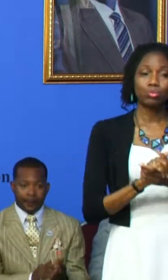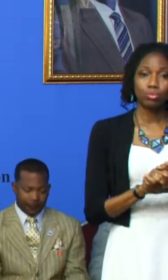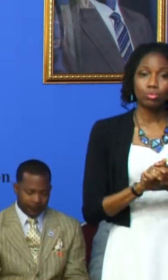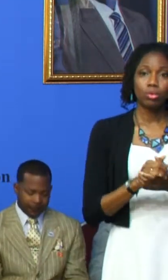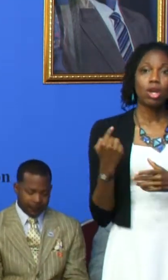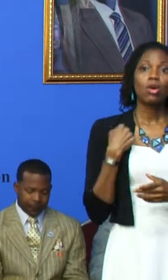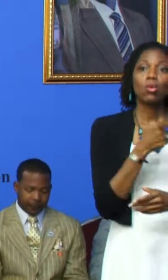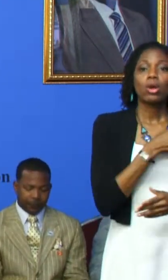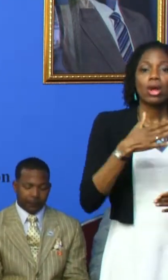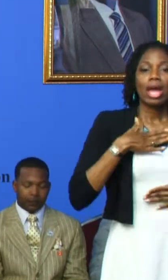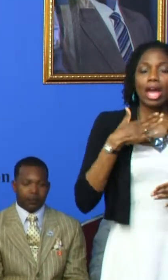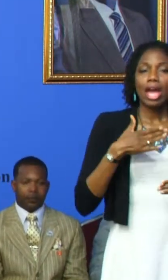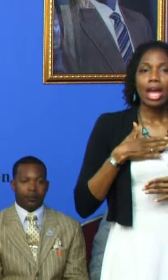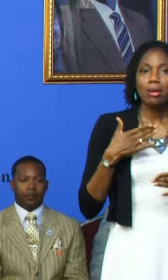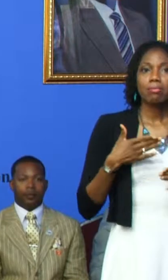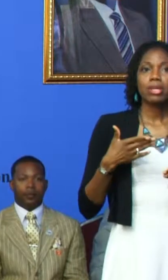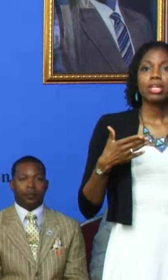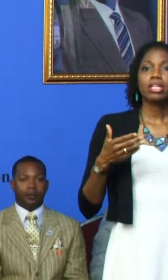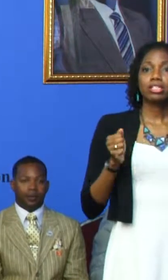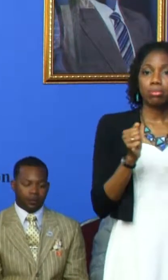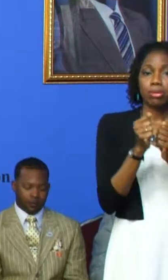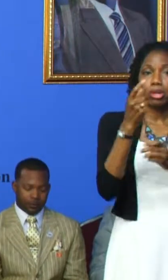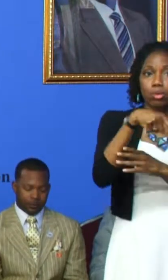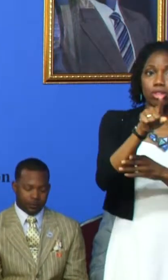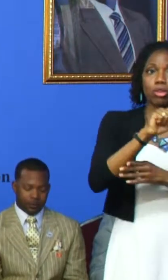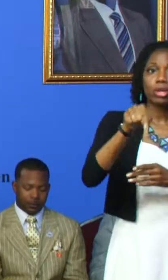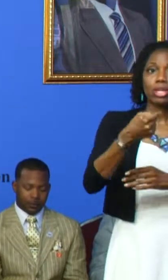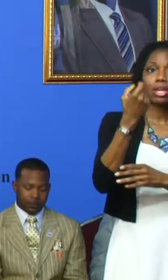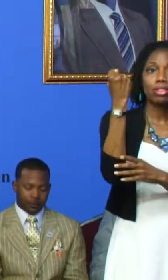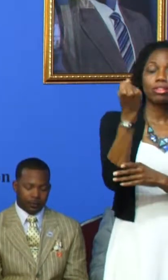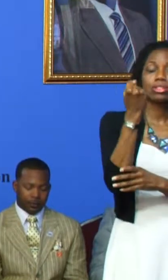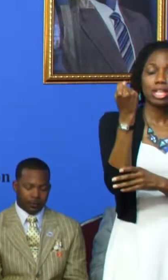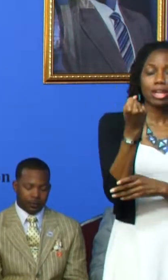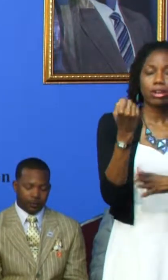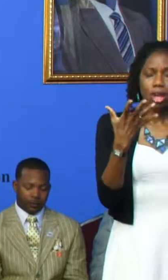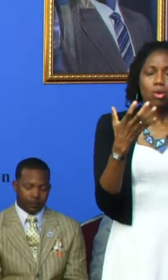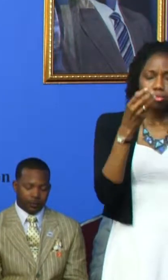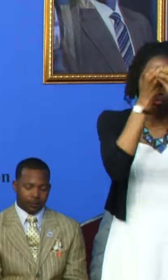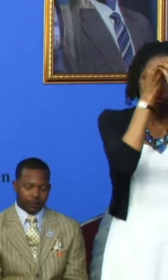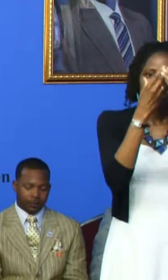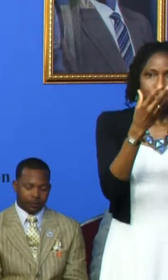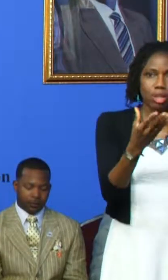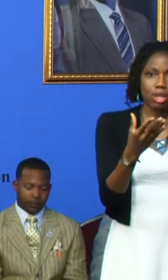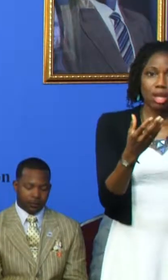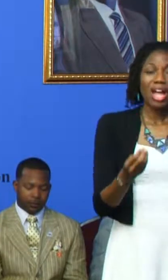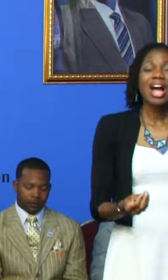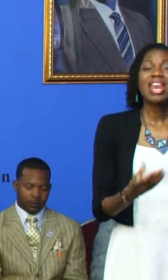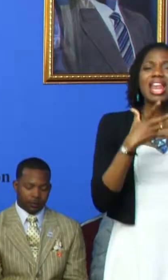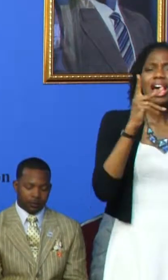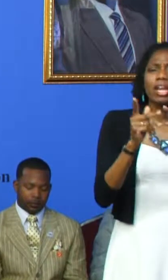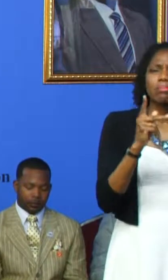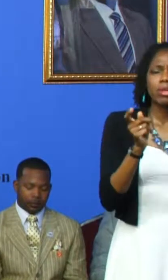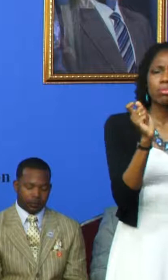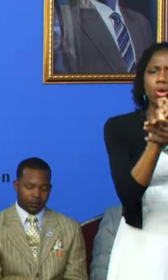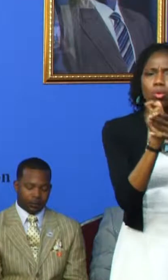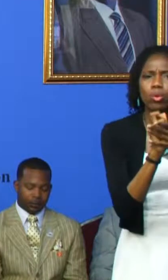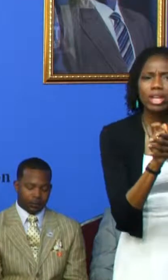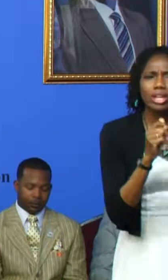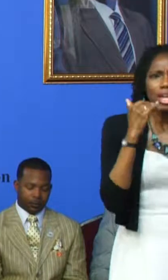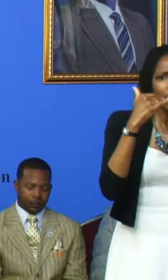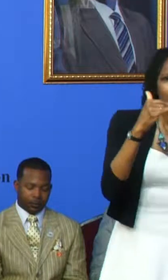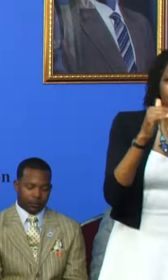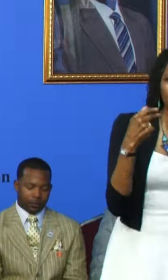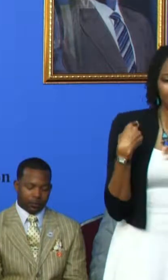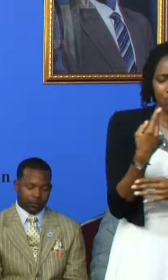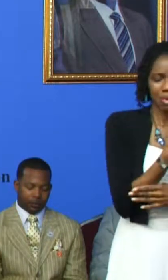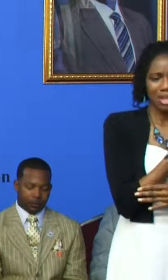We're glad to be with you another Saturday. Let me say also, a lot of people have written us and emailed us